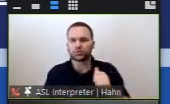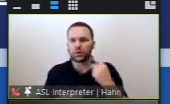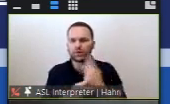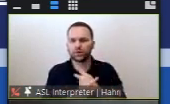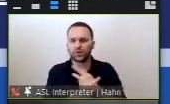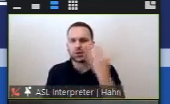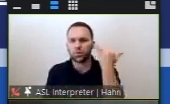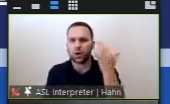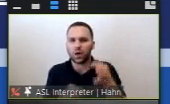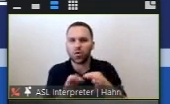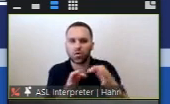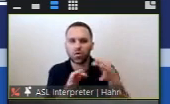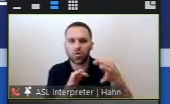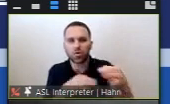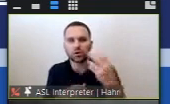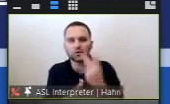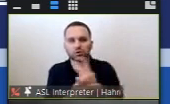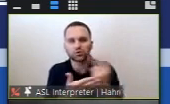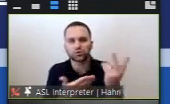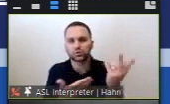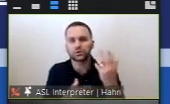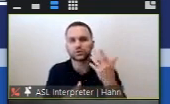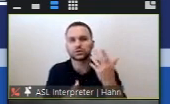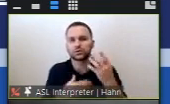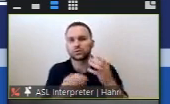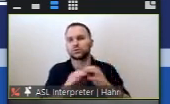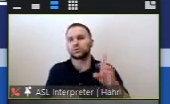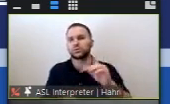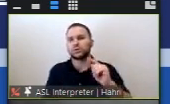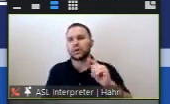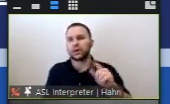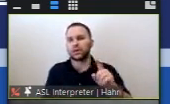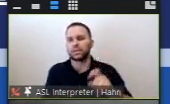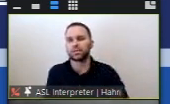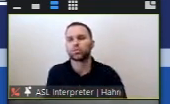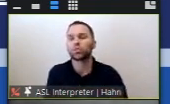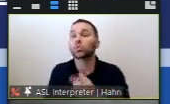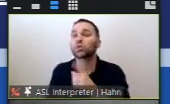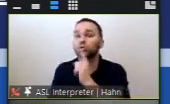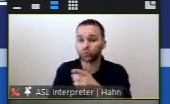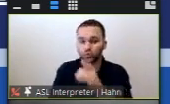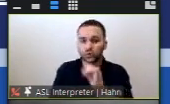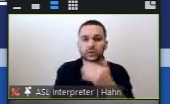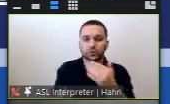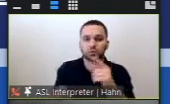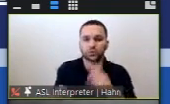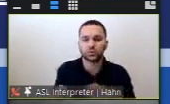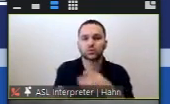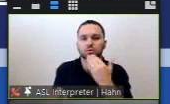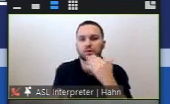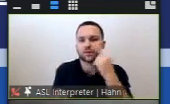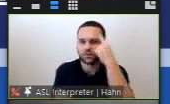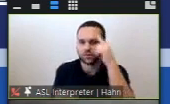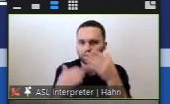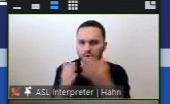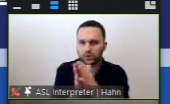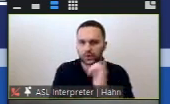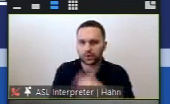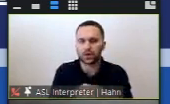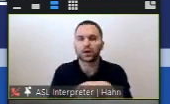in that data release. Sure, that's a great question. So thank you for asking that question. I think